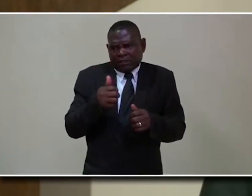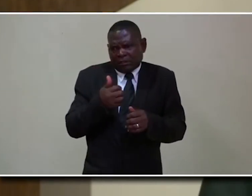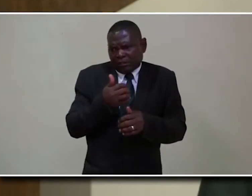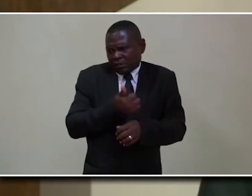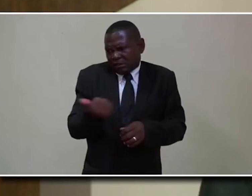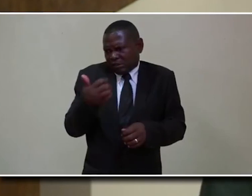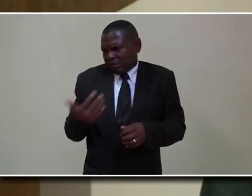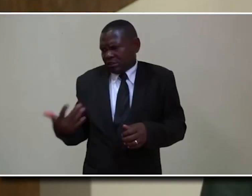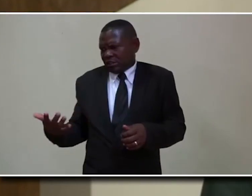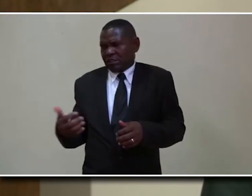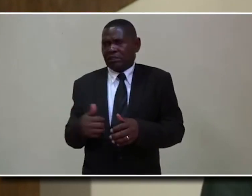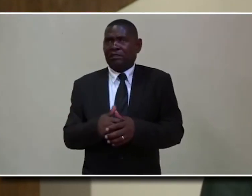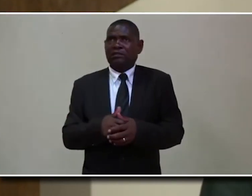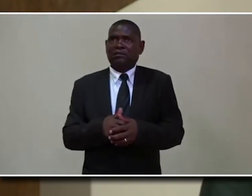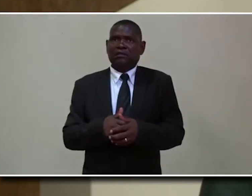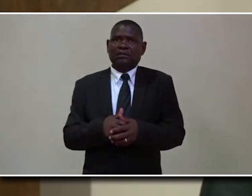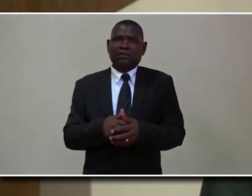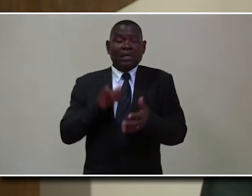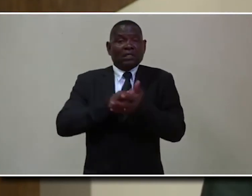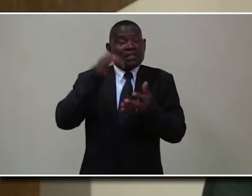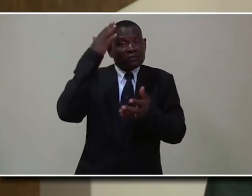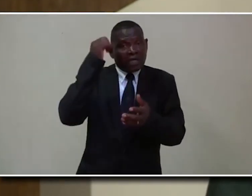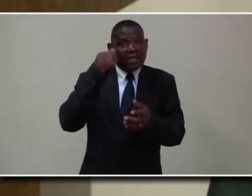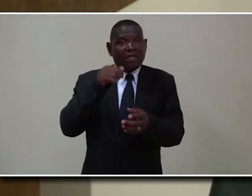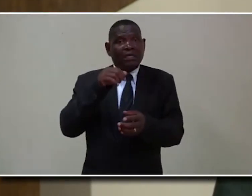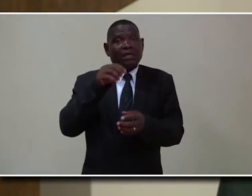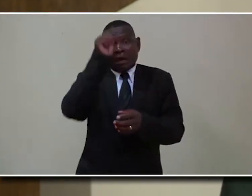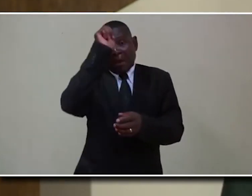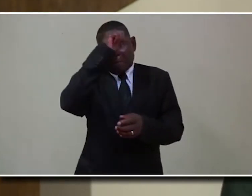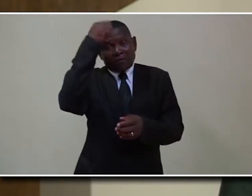why the same apostle wrote to the Romans,